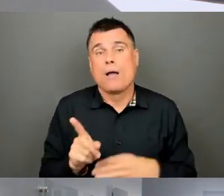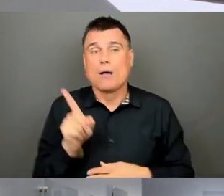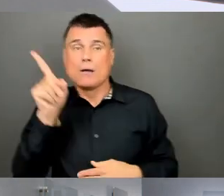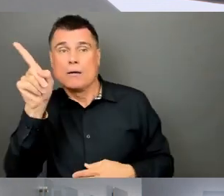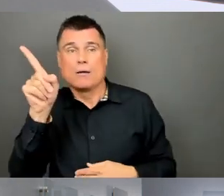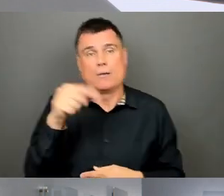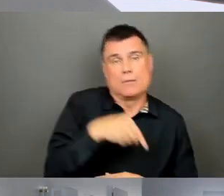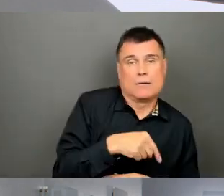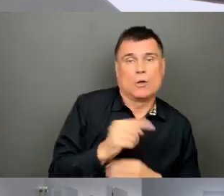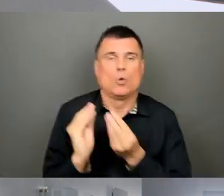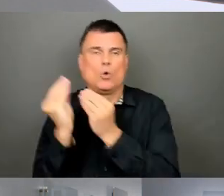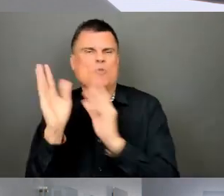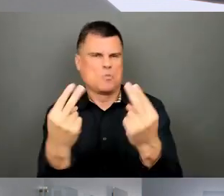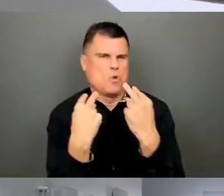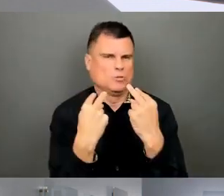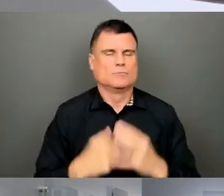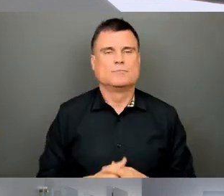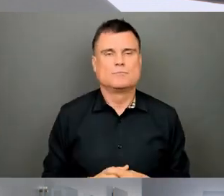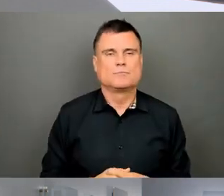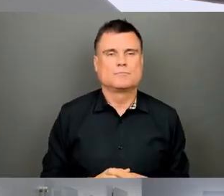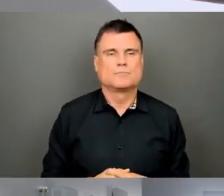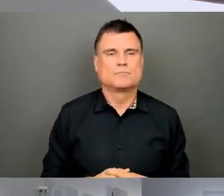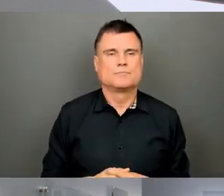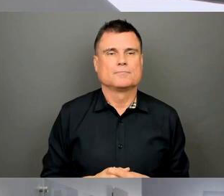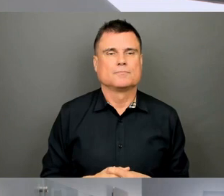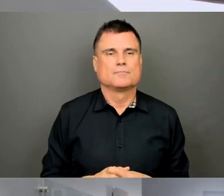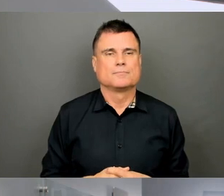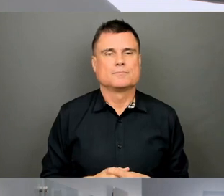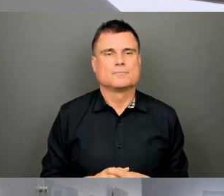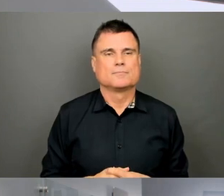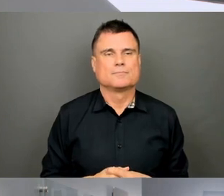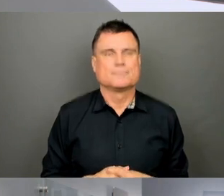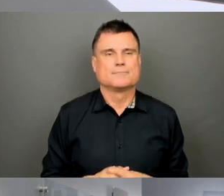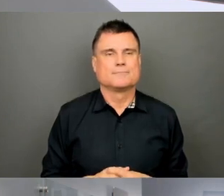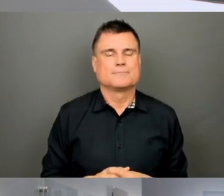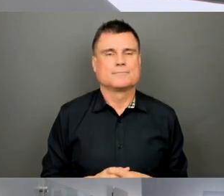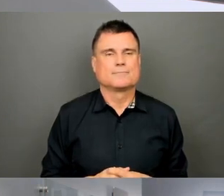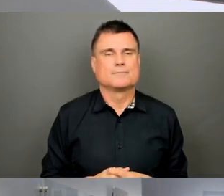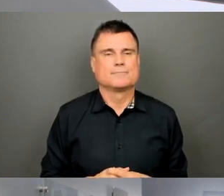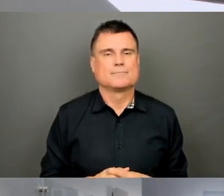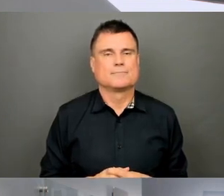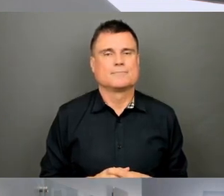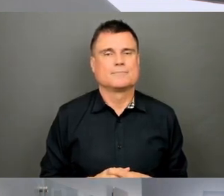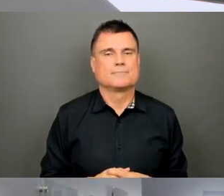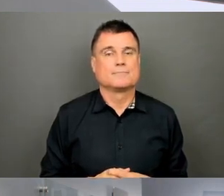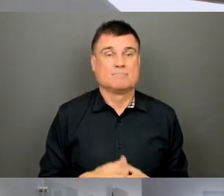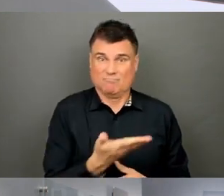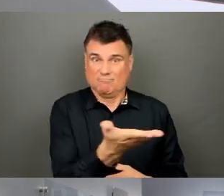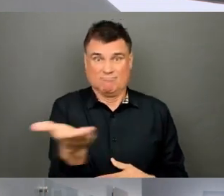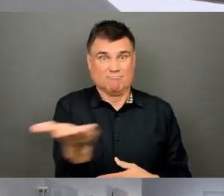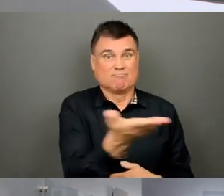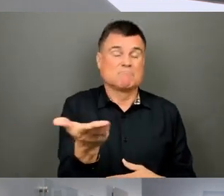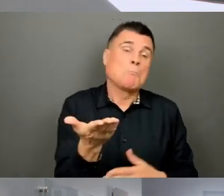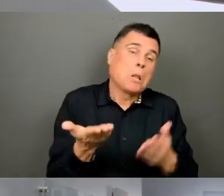it. So 5, 6, just watch me, step, up, step, up. Now for you, those of